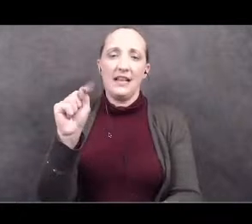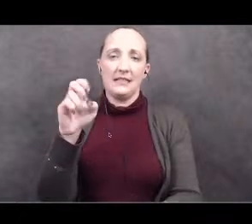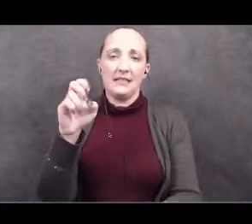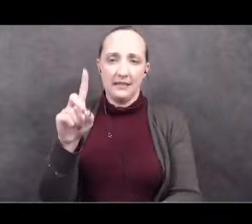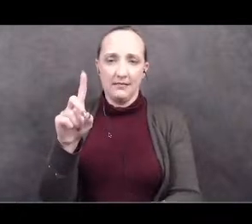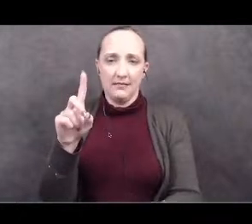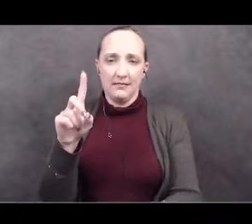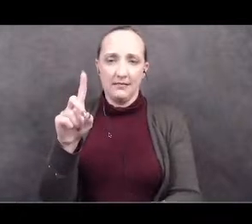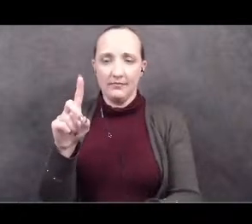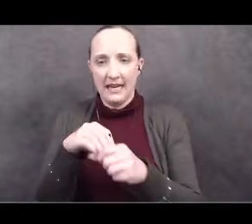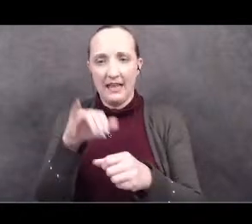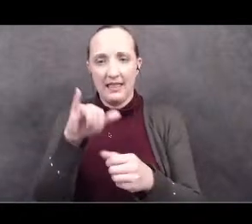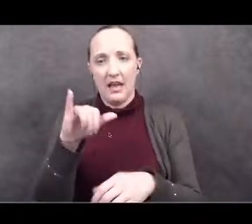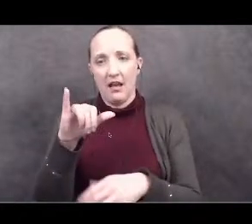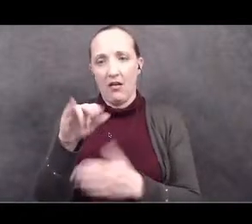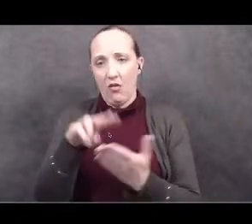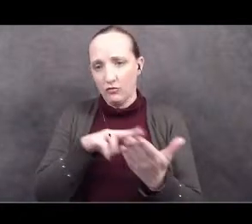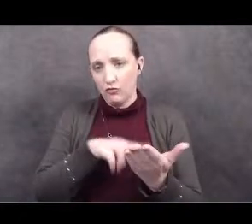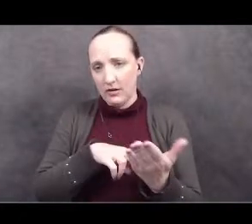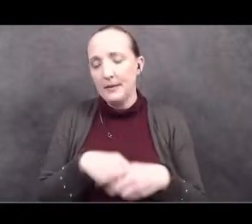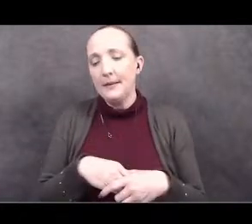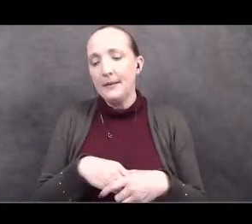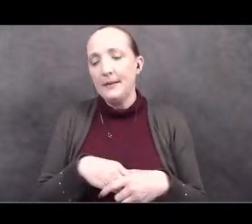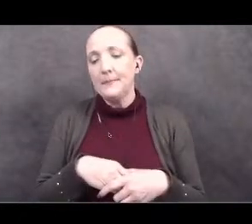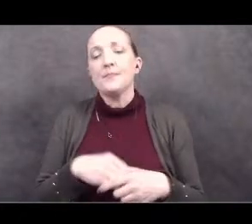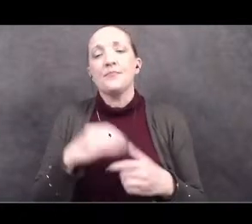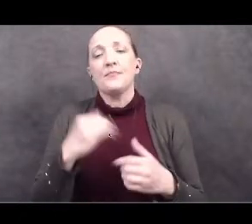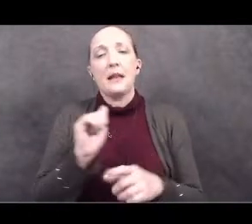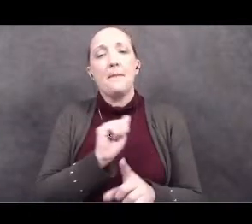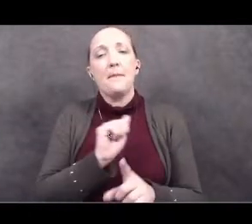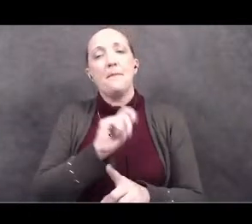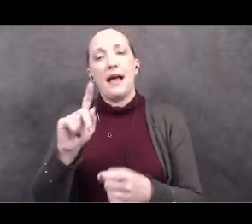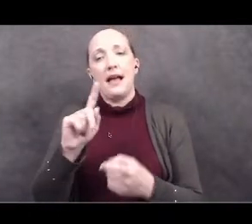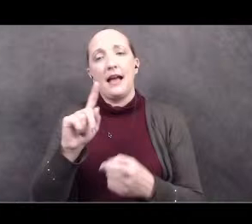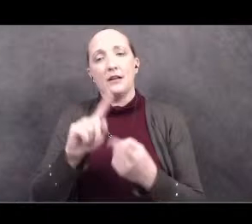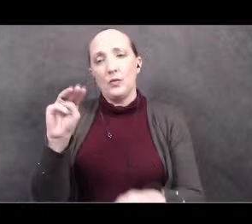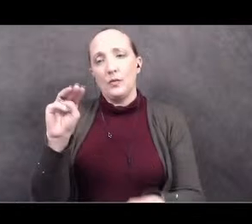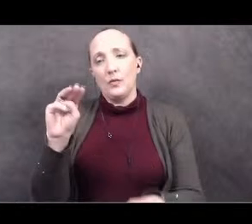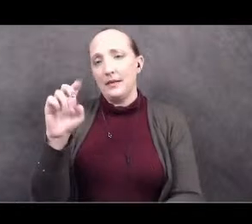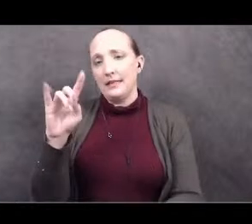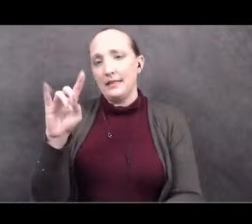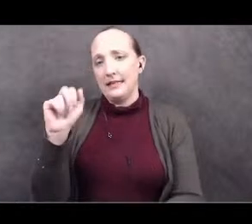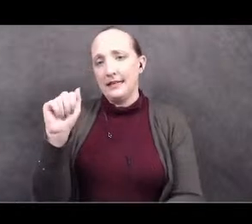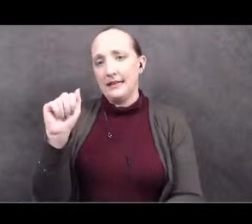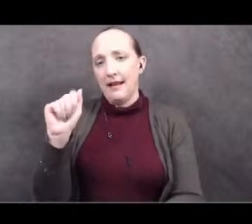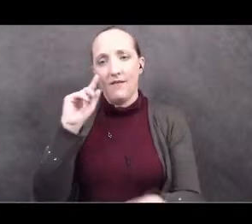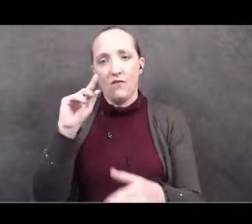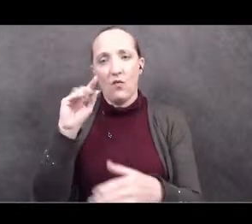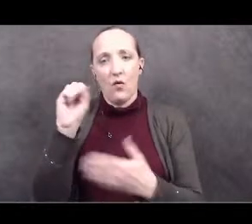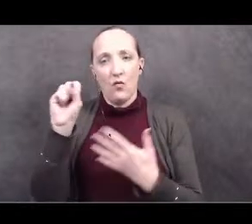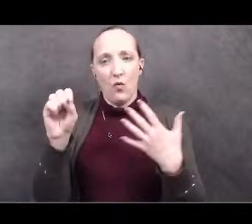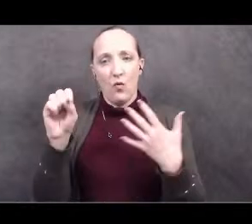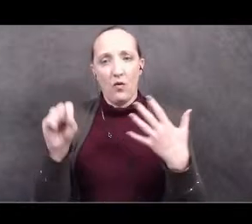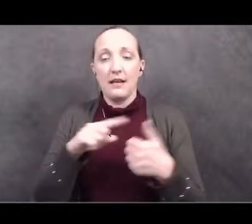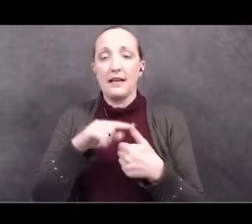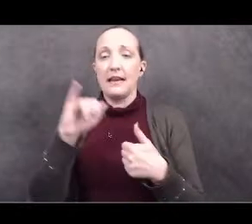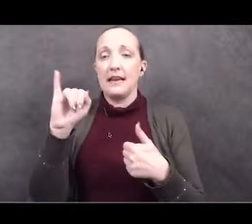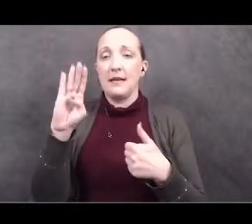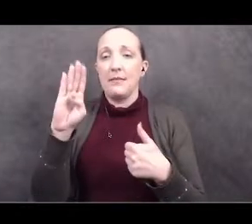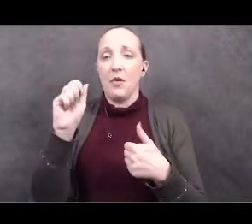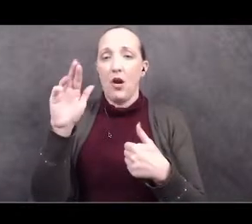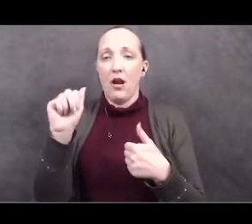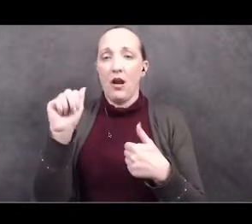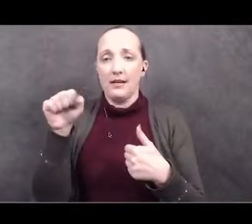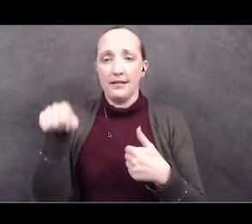of the contract and again I will return it to miss Medina for a roll call thank you Mr iara